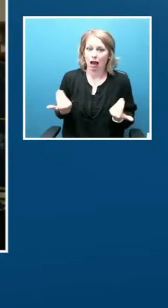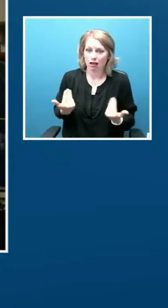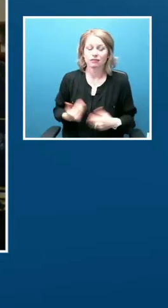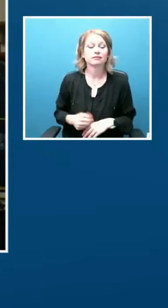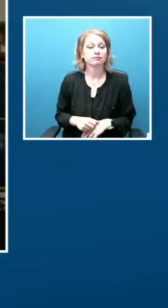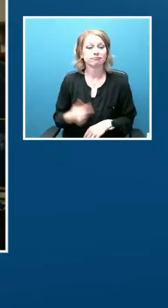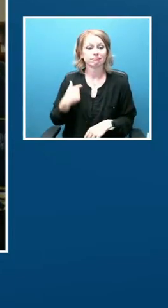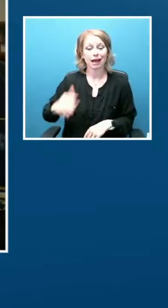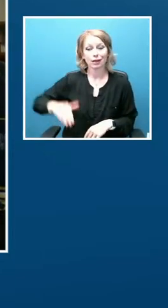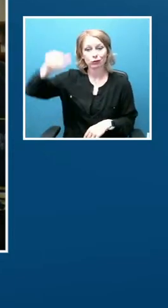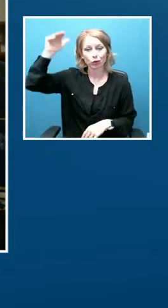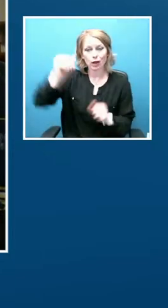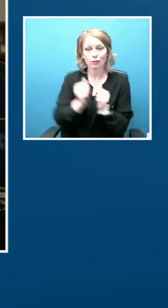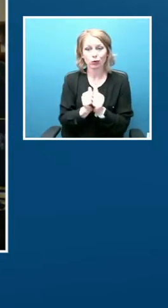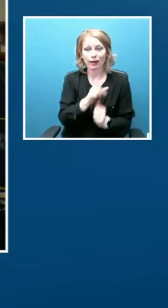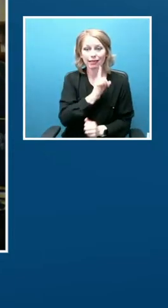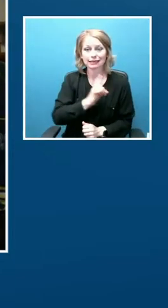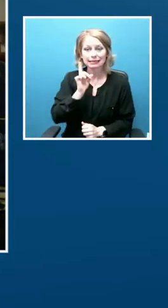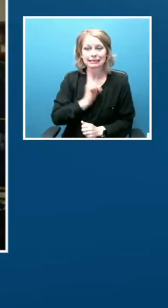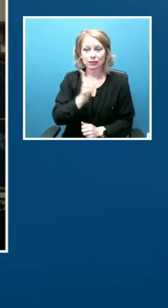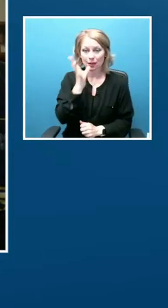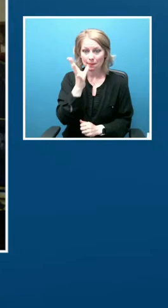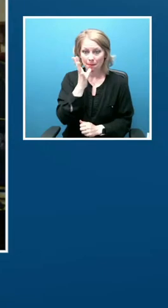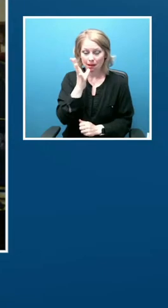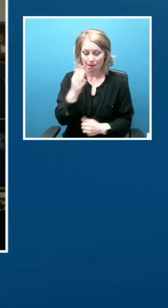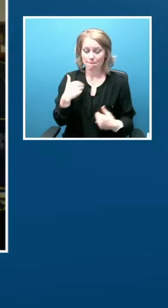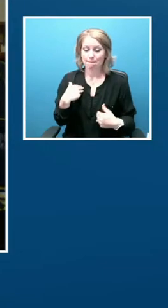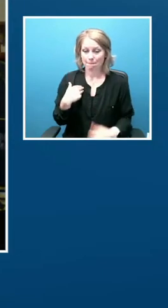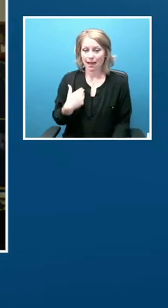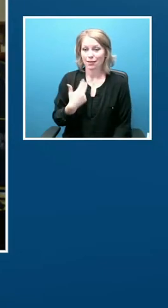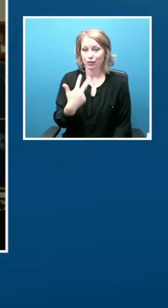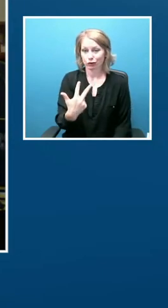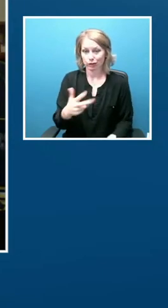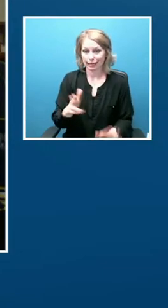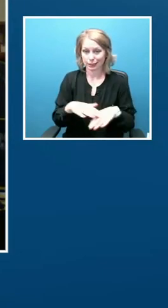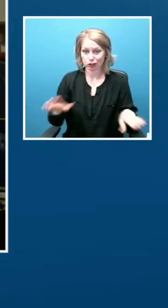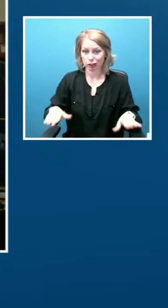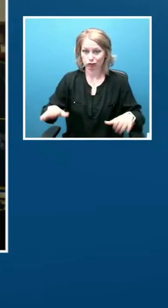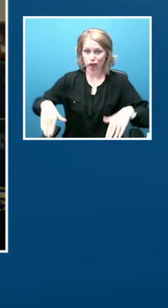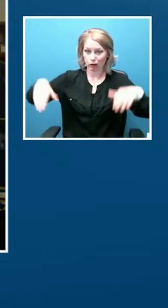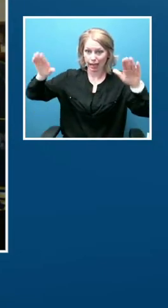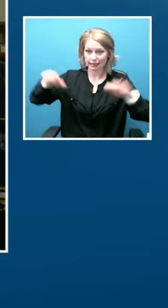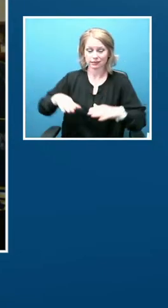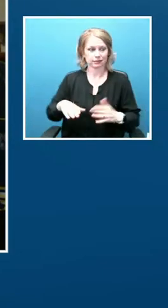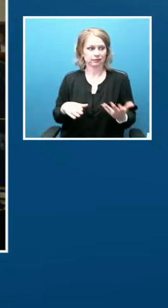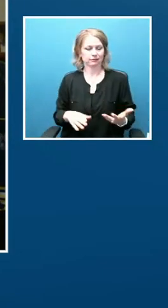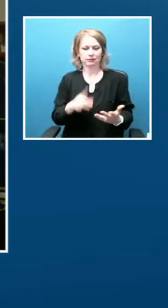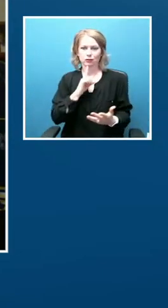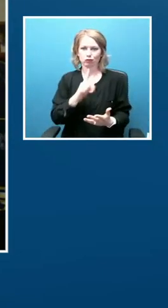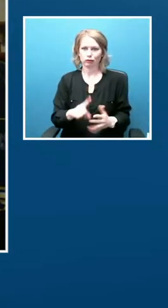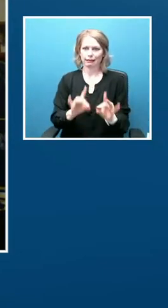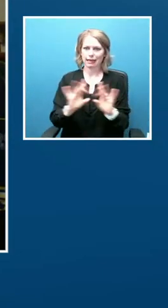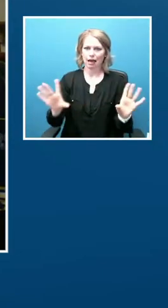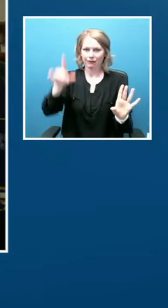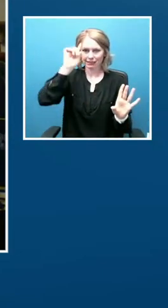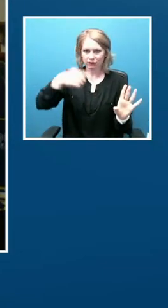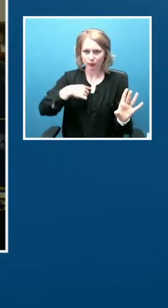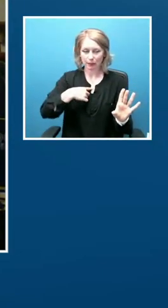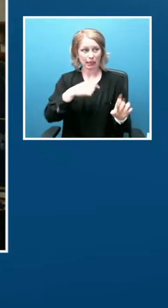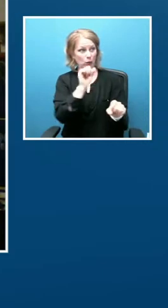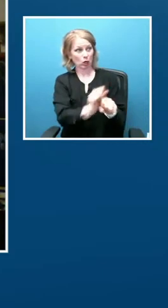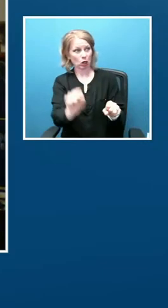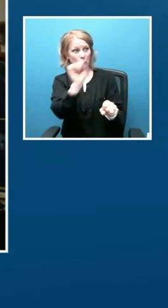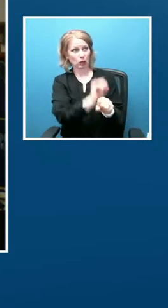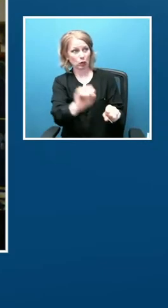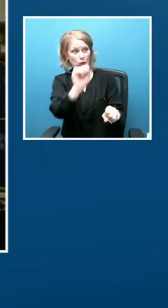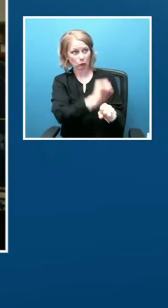mother raising three children of her own. And at that time, it was apparent to me that when people who work hard may still need a